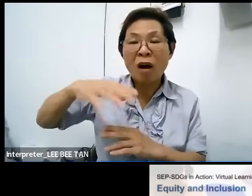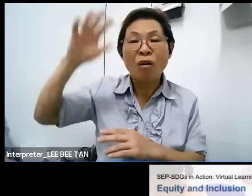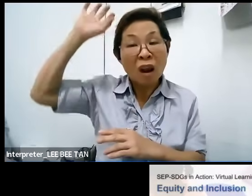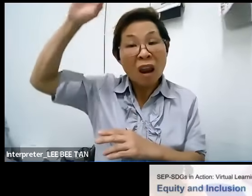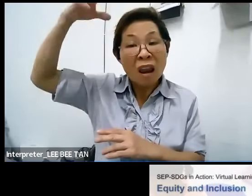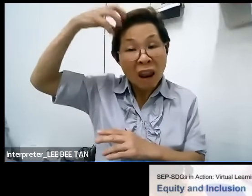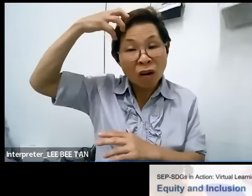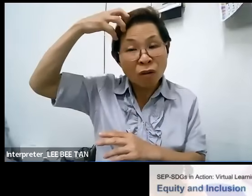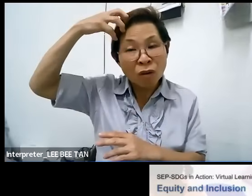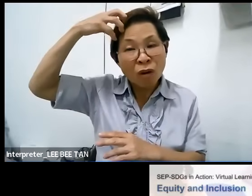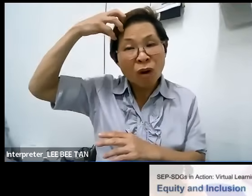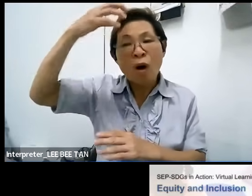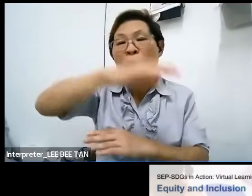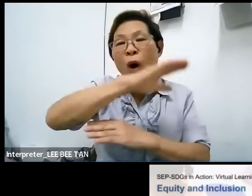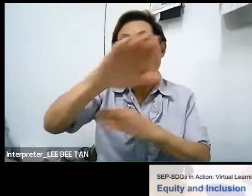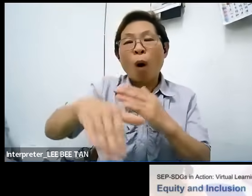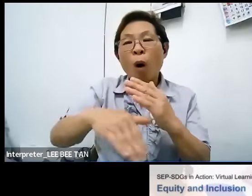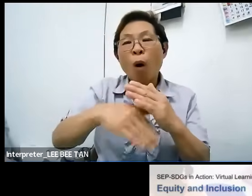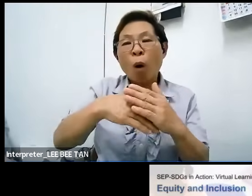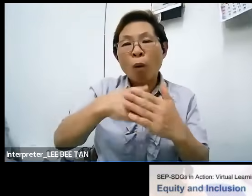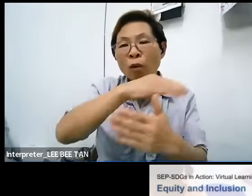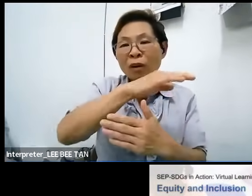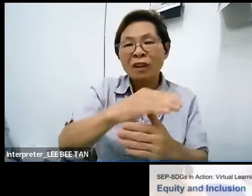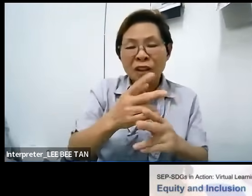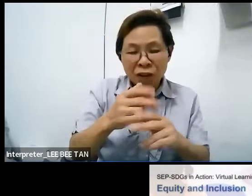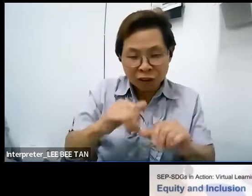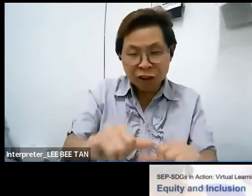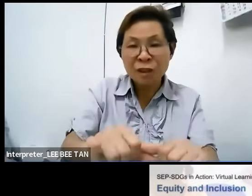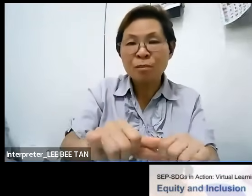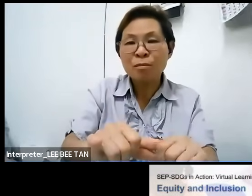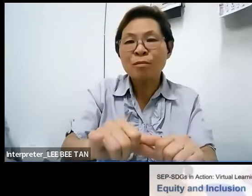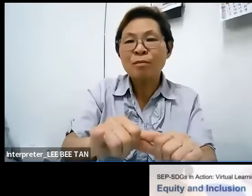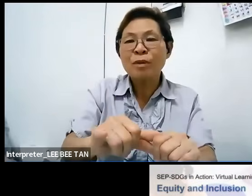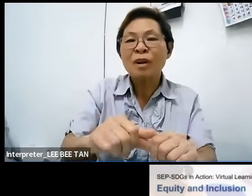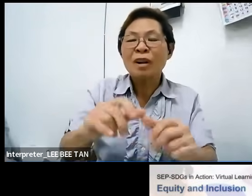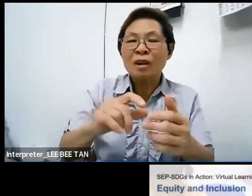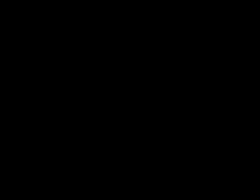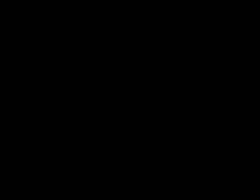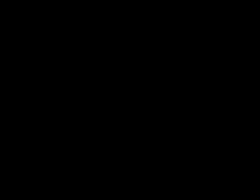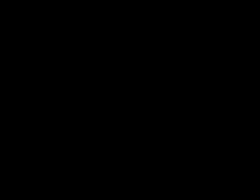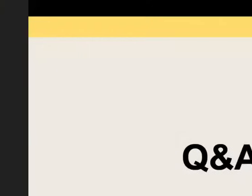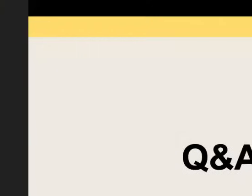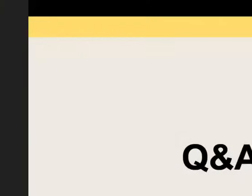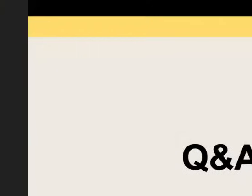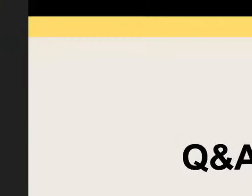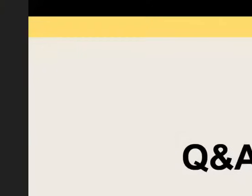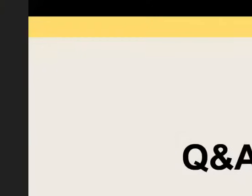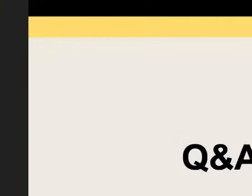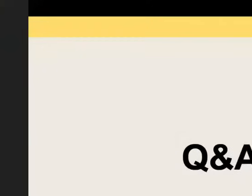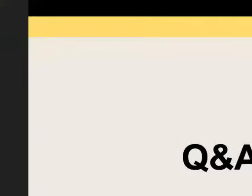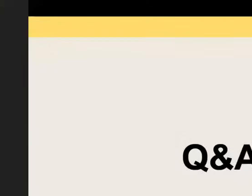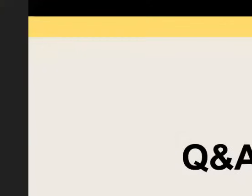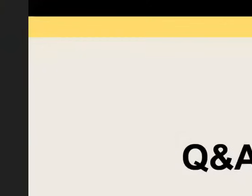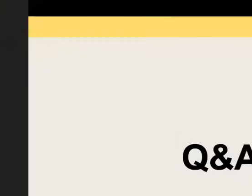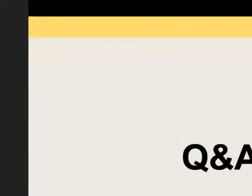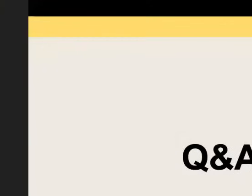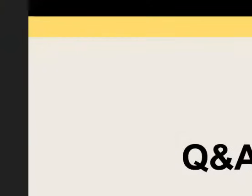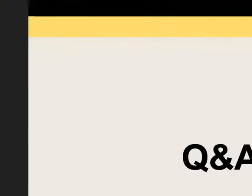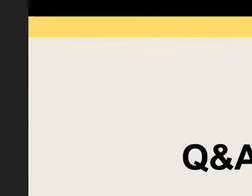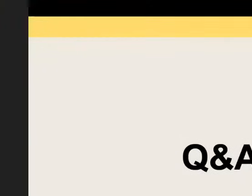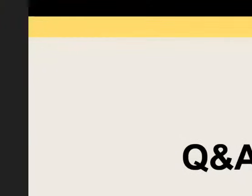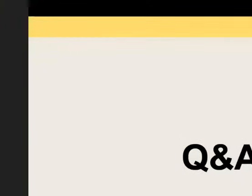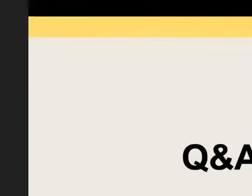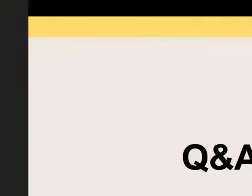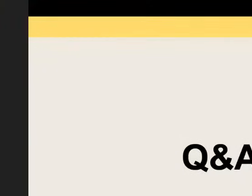in. And we have also chosen 2 questions as we are now proceeding to the